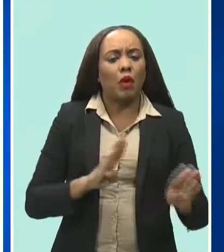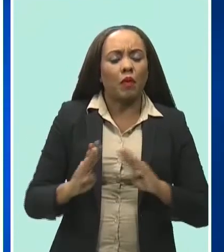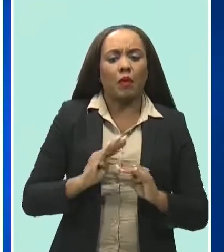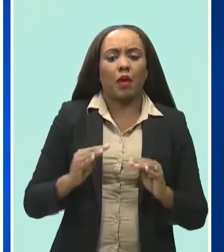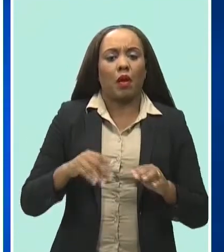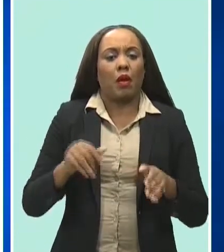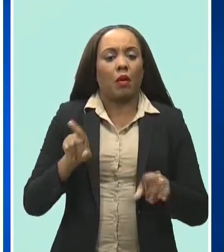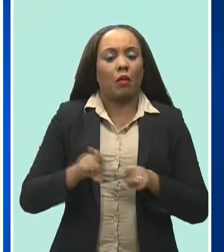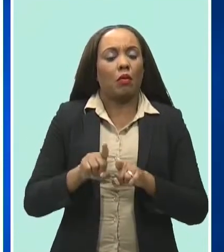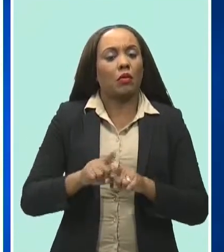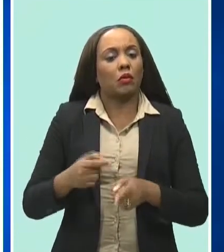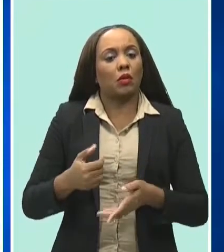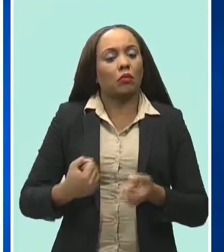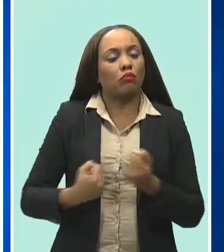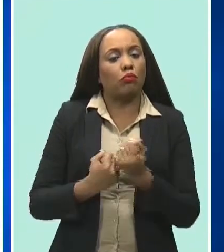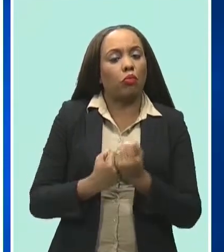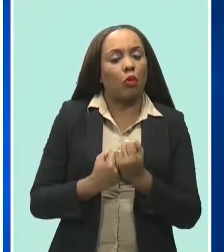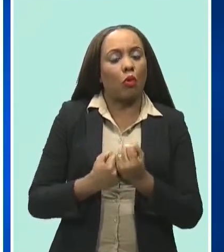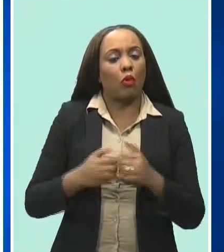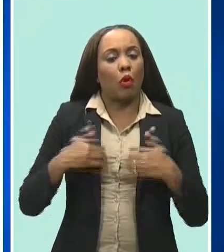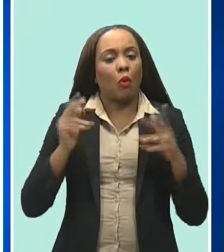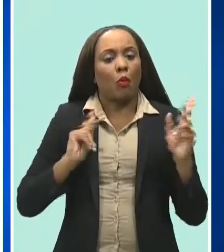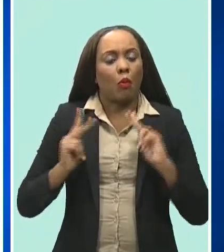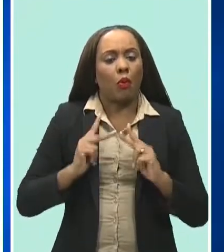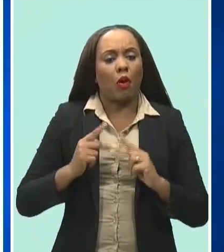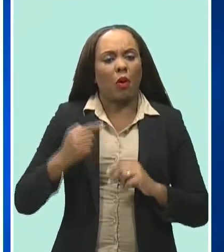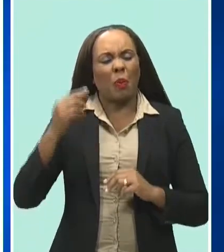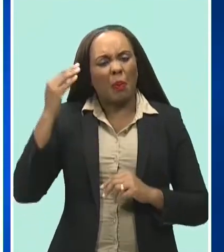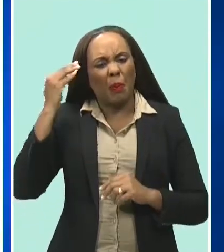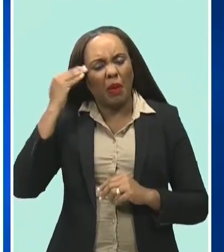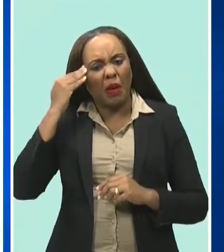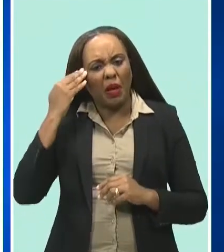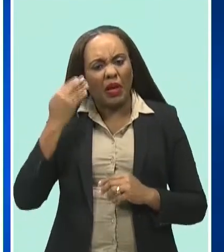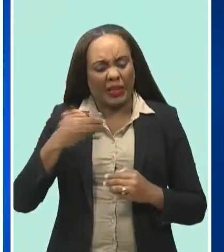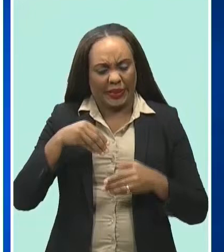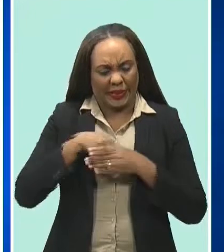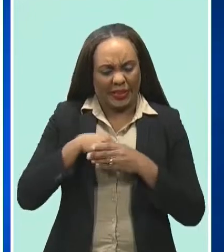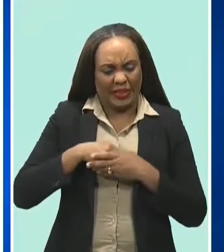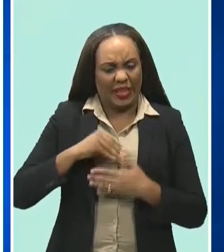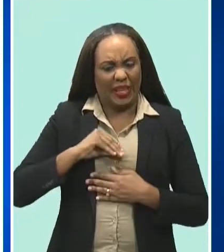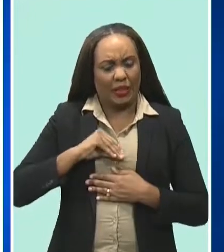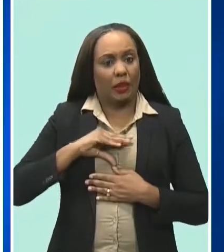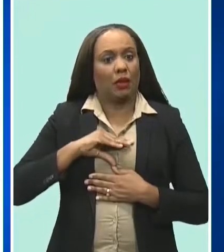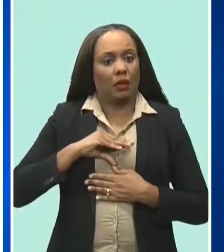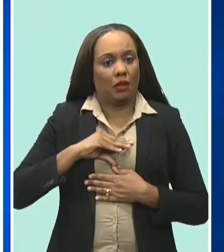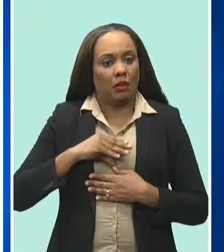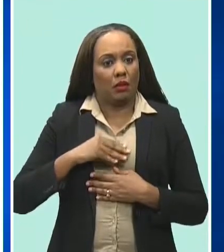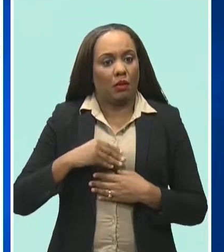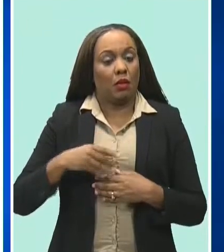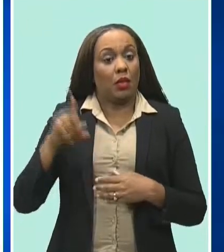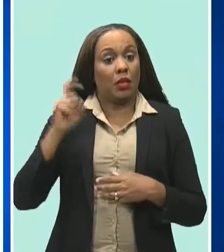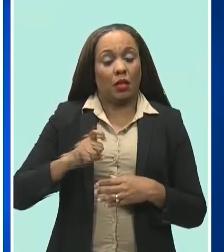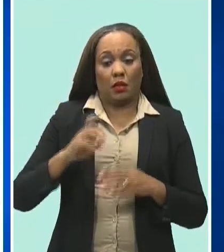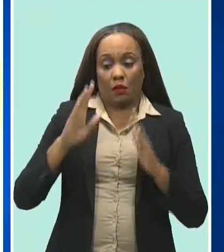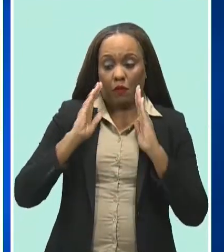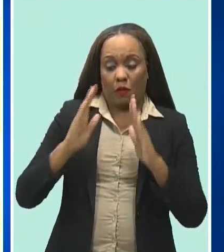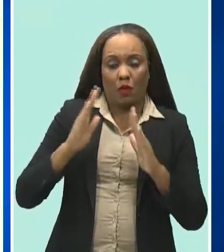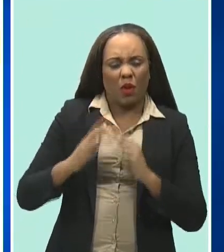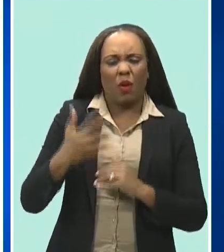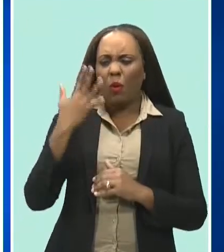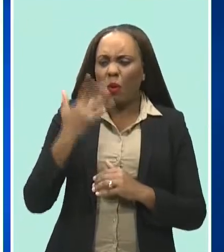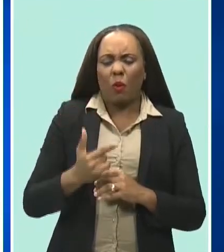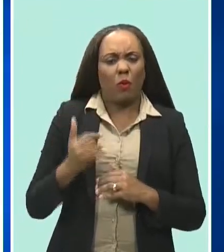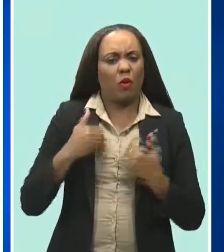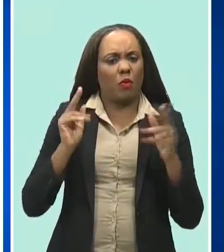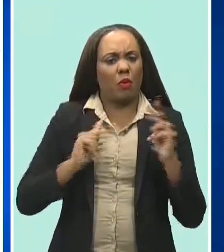and psychological support to youth says Barbadians need to stop focusing on what troubled youth are doing, but examine why they're doing